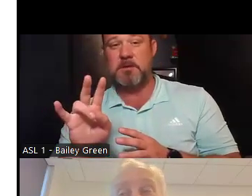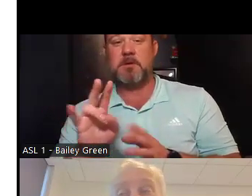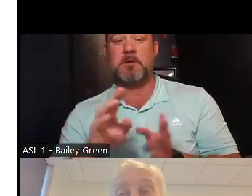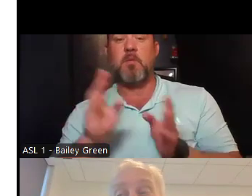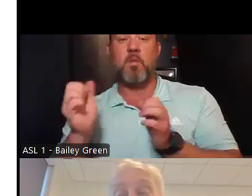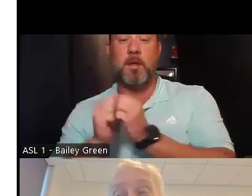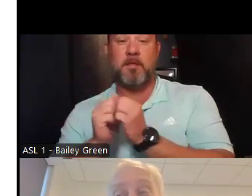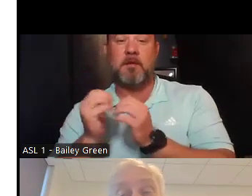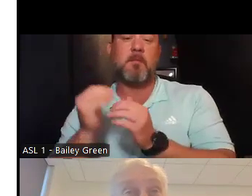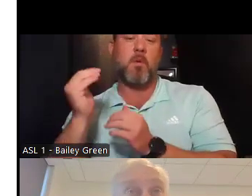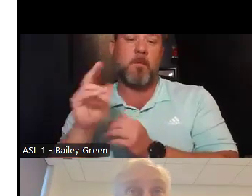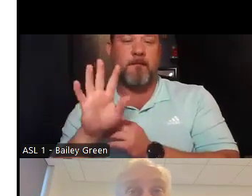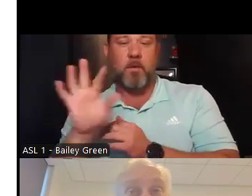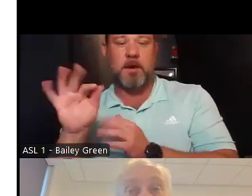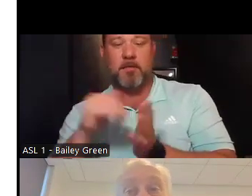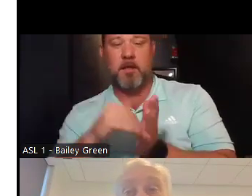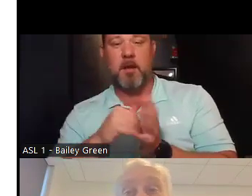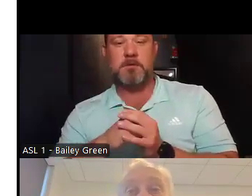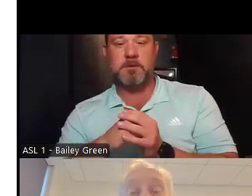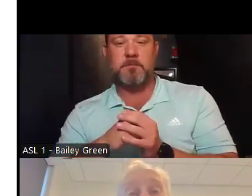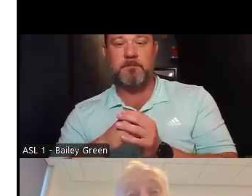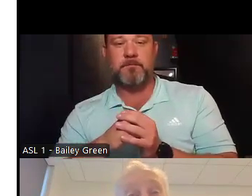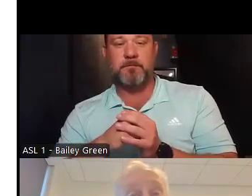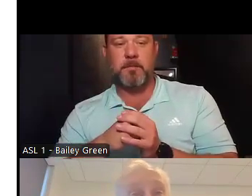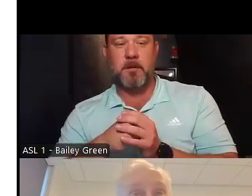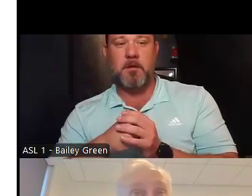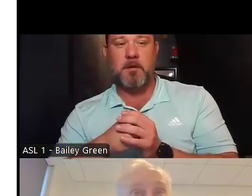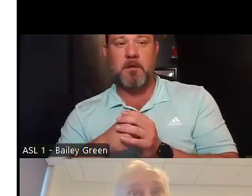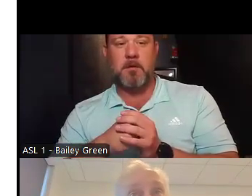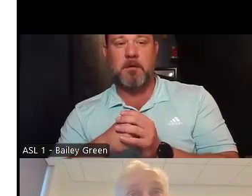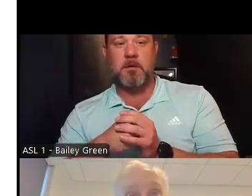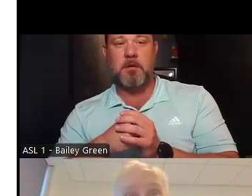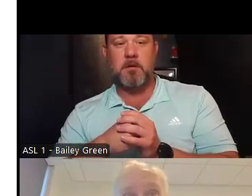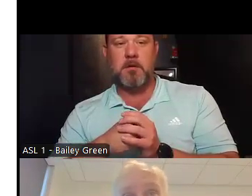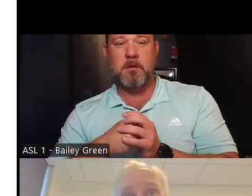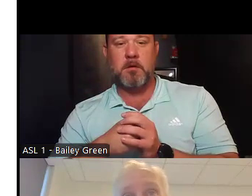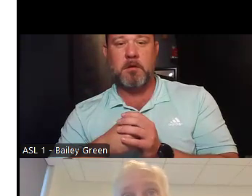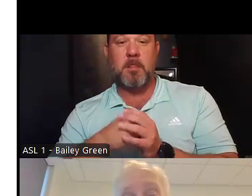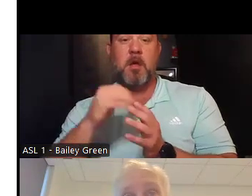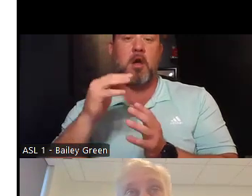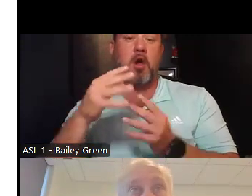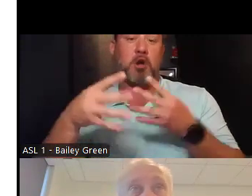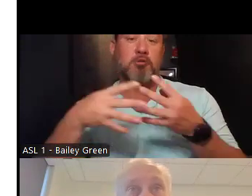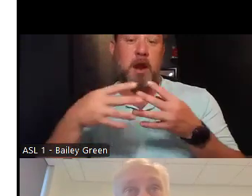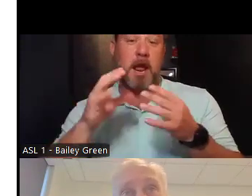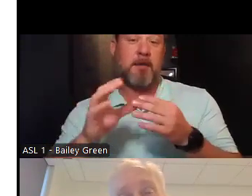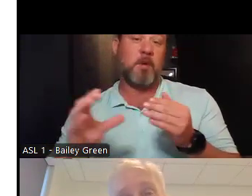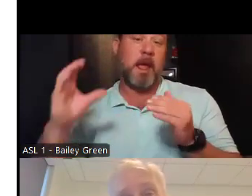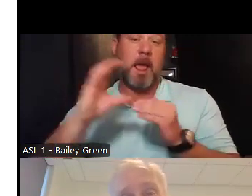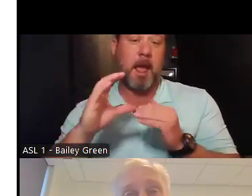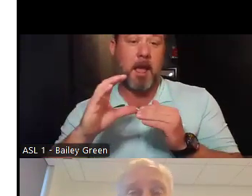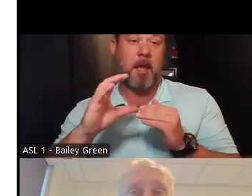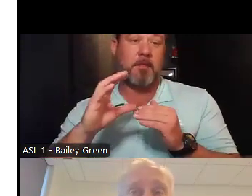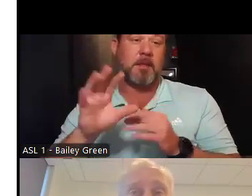more, about $49,000. The gray bar then is, well, then if we were to add on a moderate amount of LTSS, that's